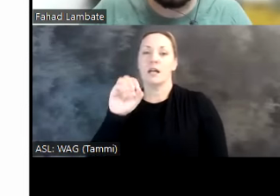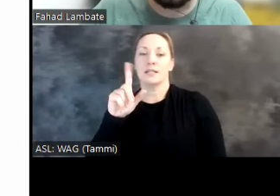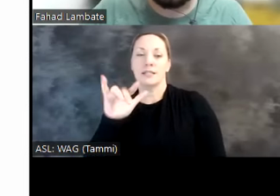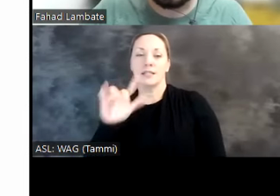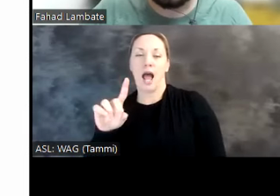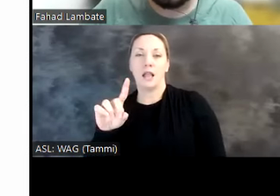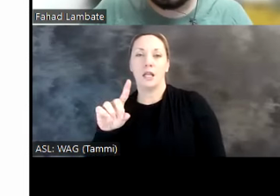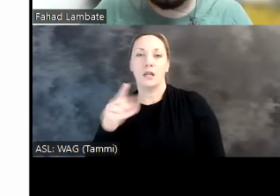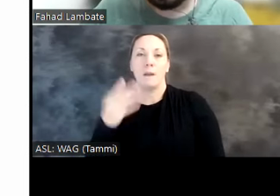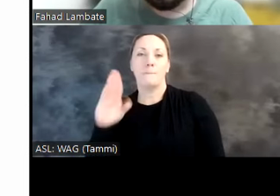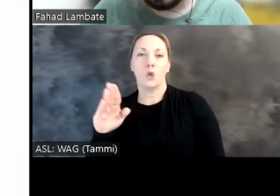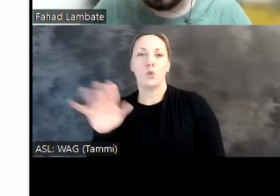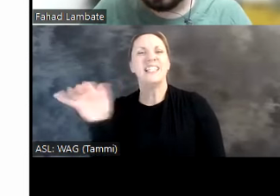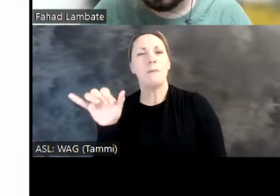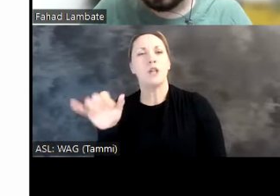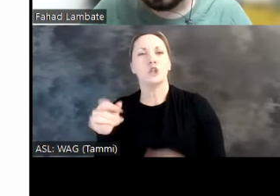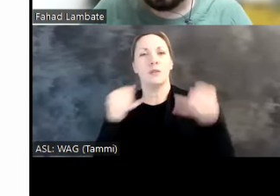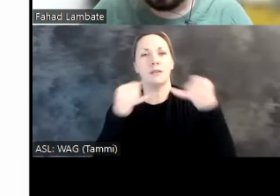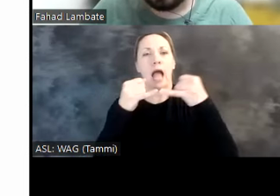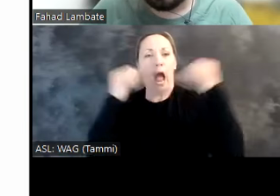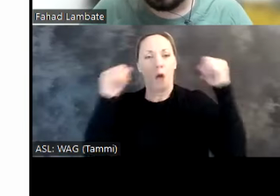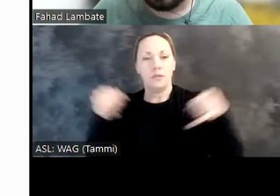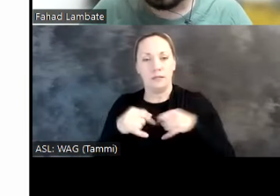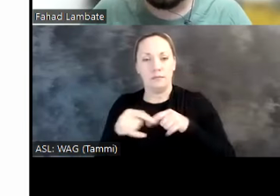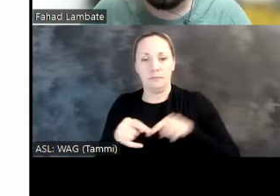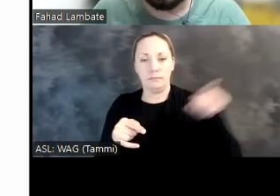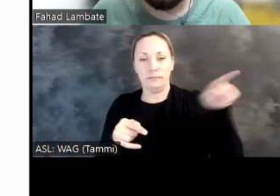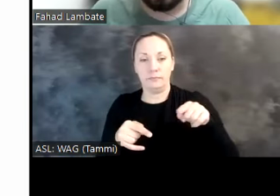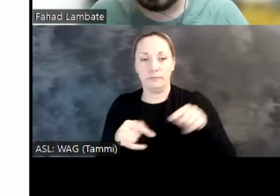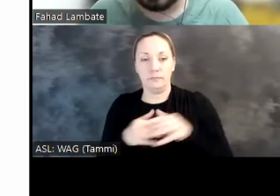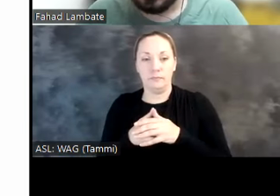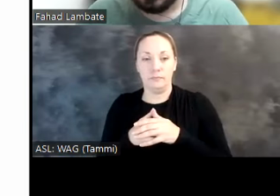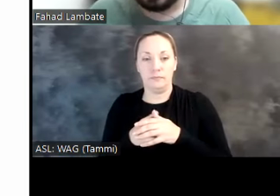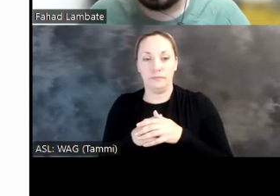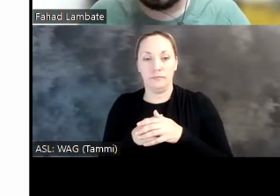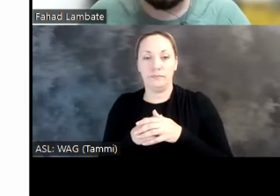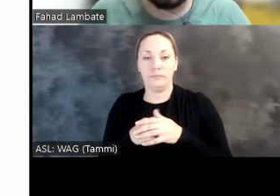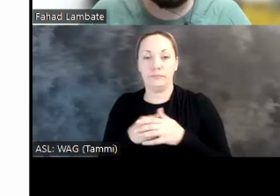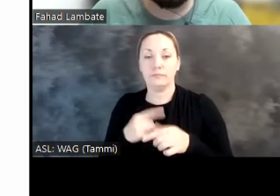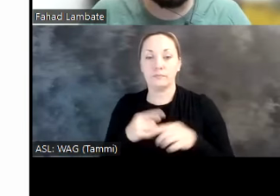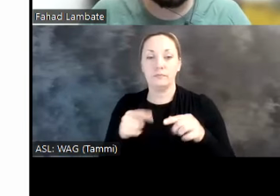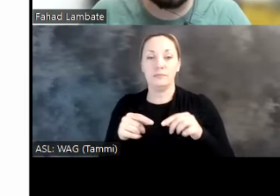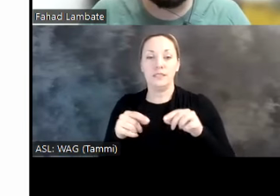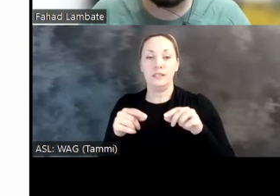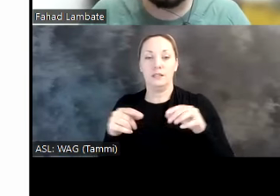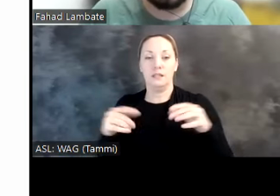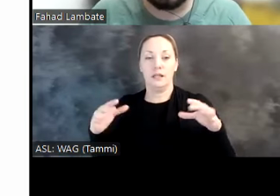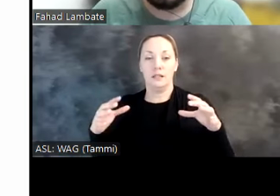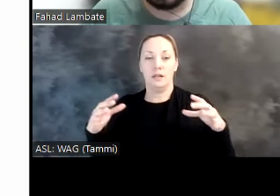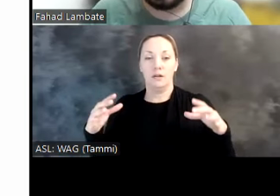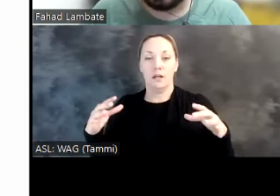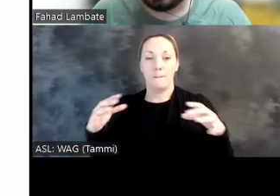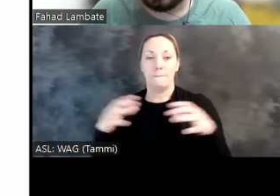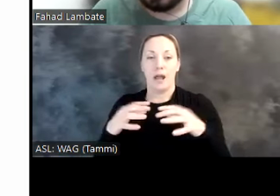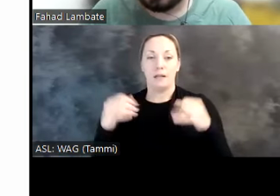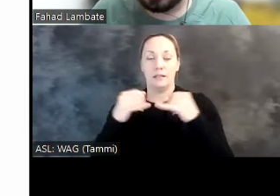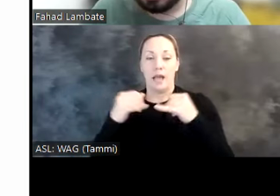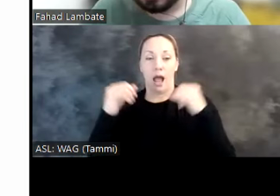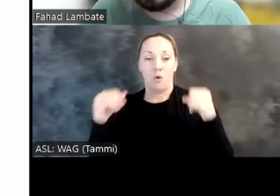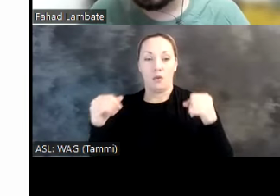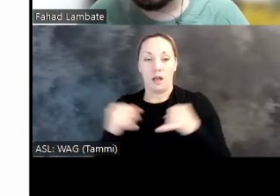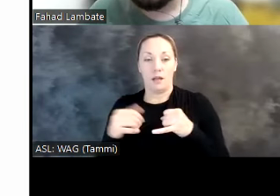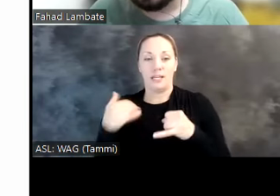say, but obviously this border will be a square box compared to outline, which will have